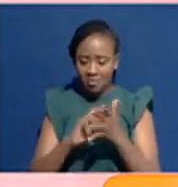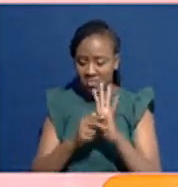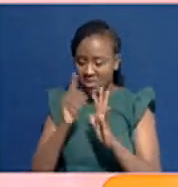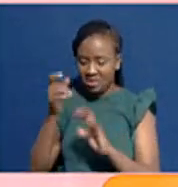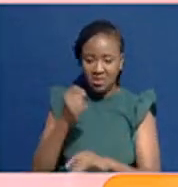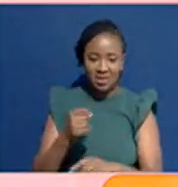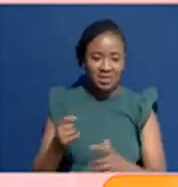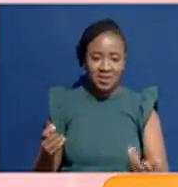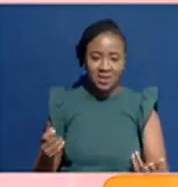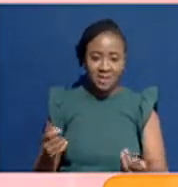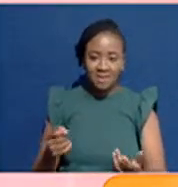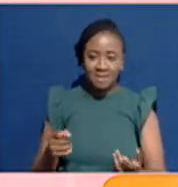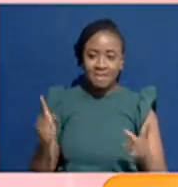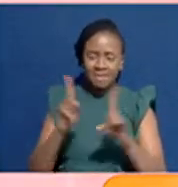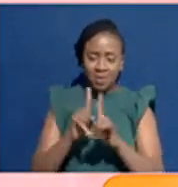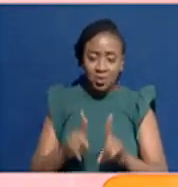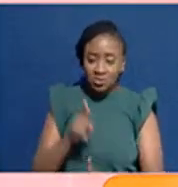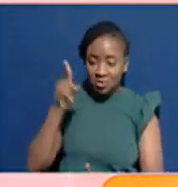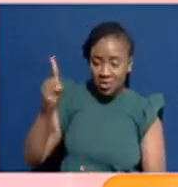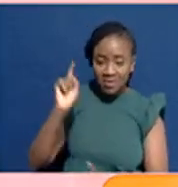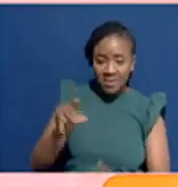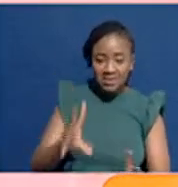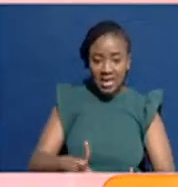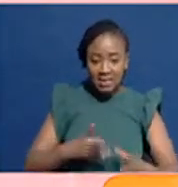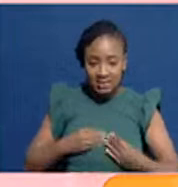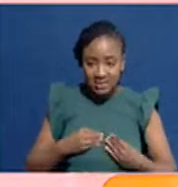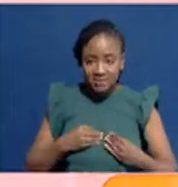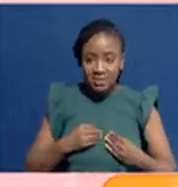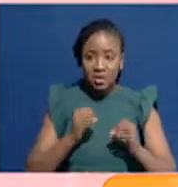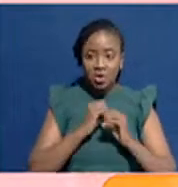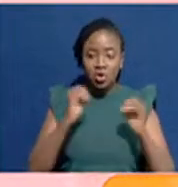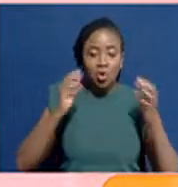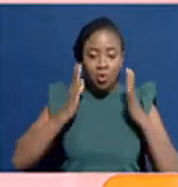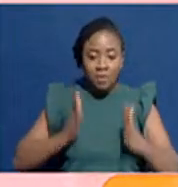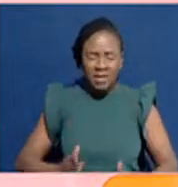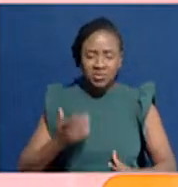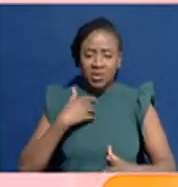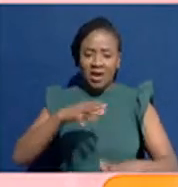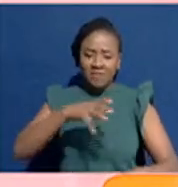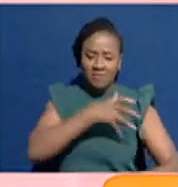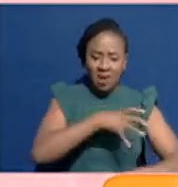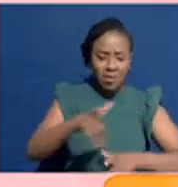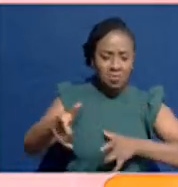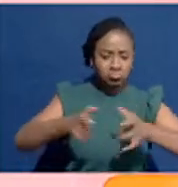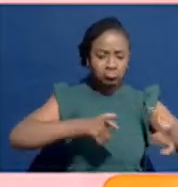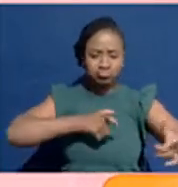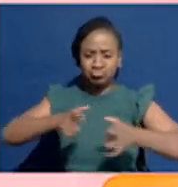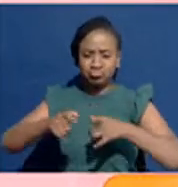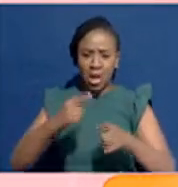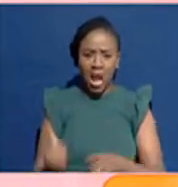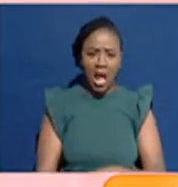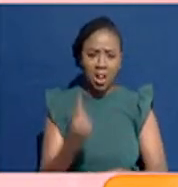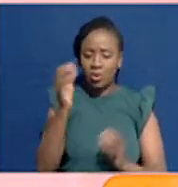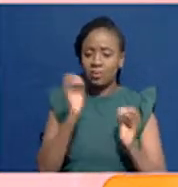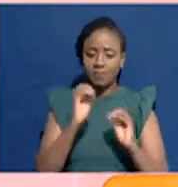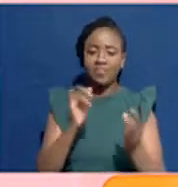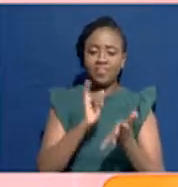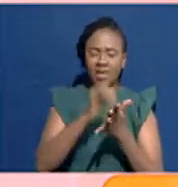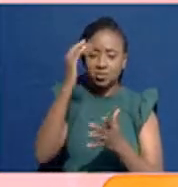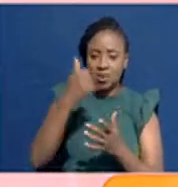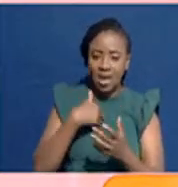don't know more than and the I people. And I must also admit, no one person has monopoly of ideas, and that's why we have something called